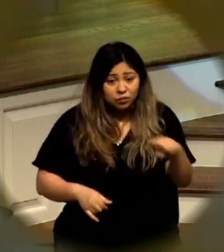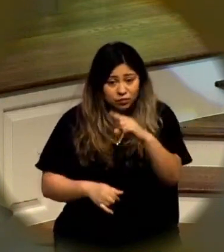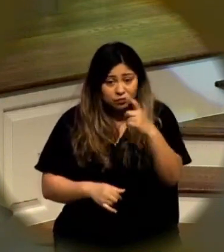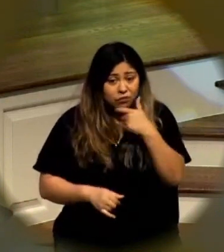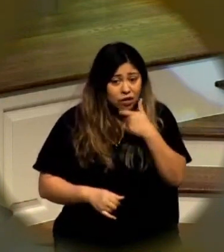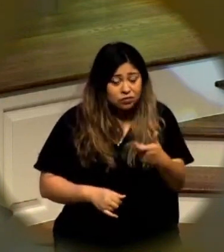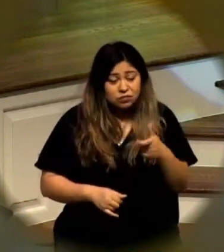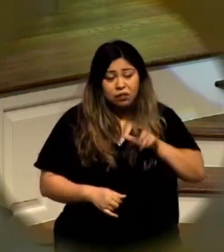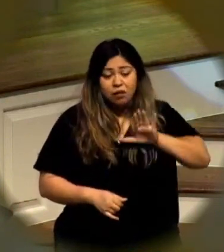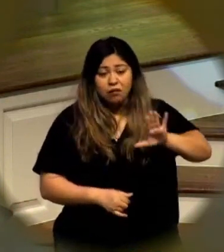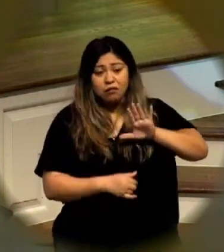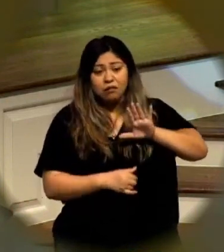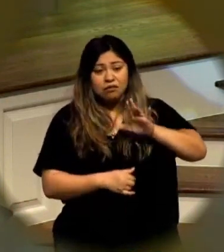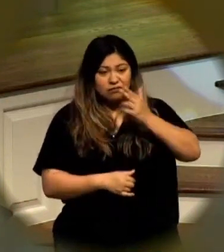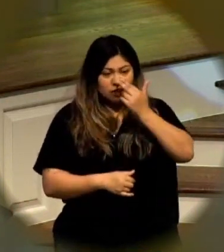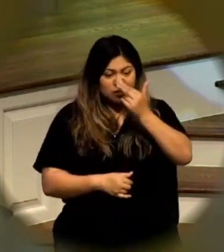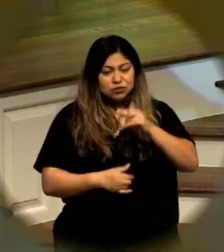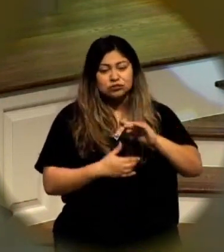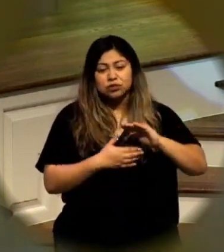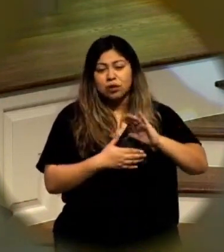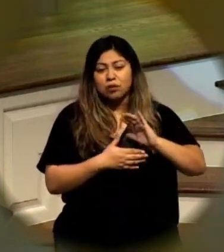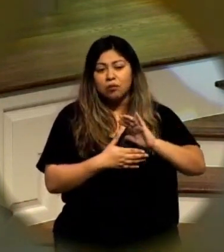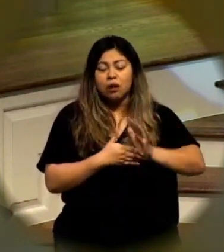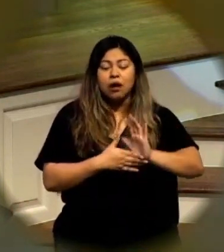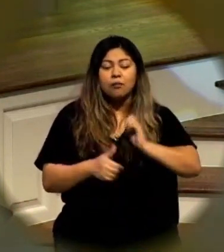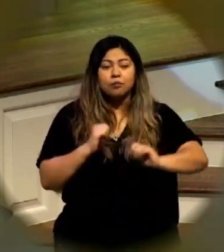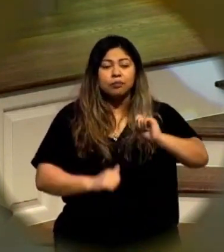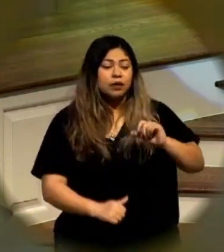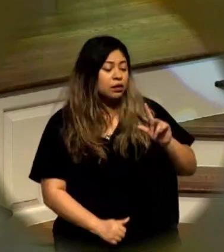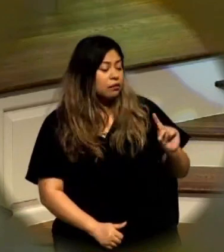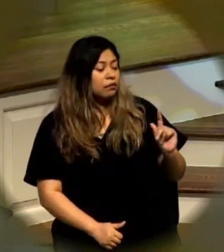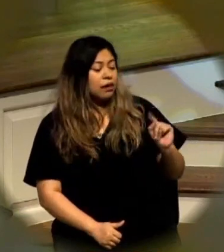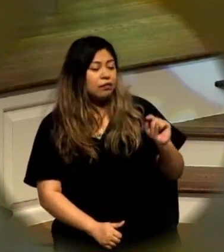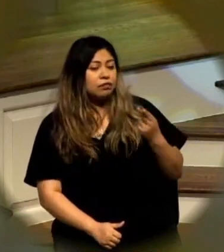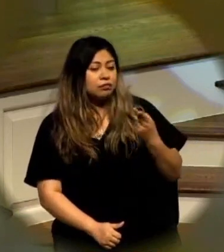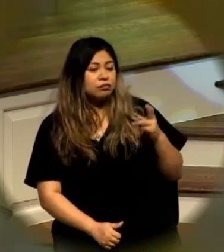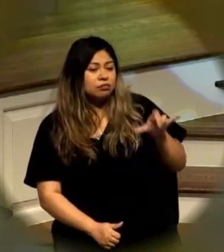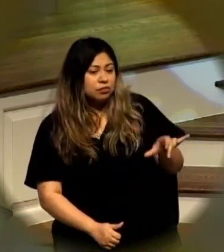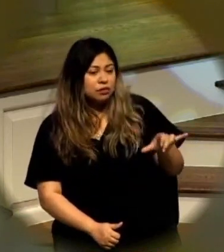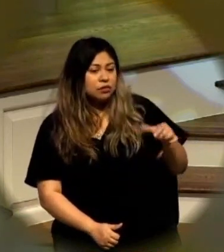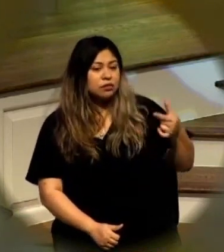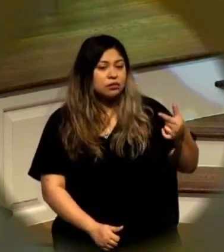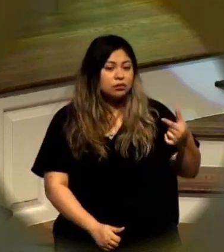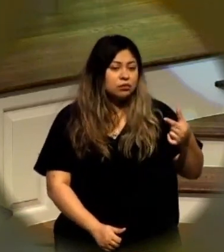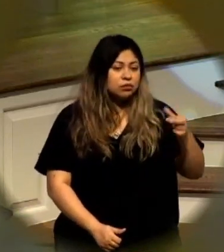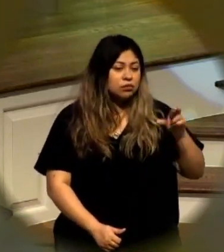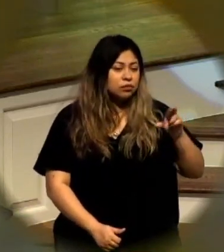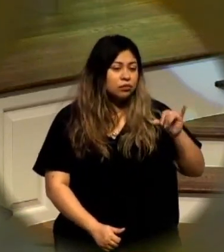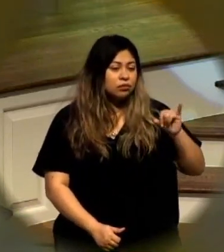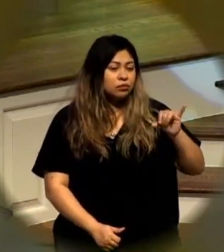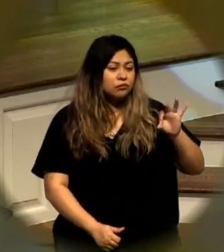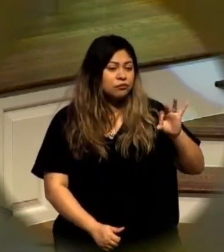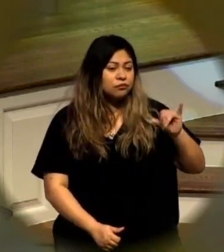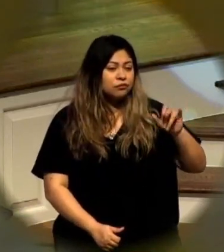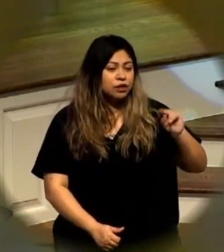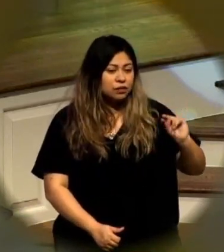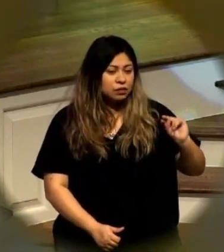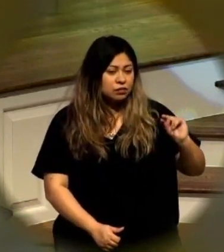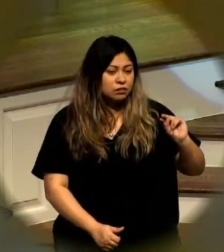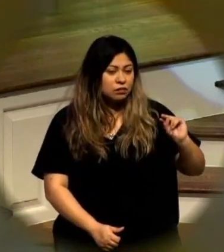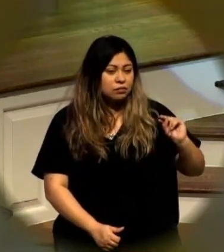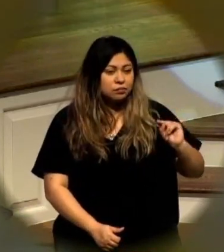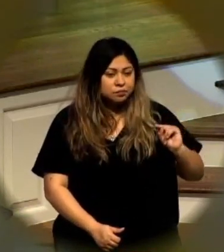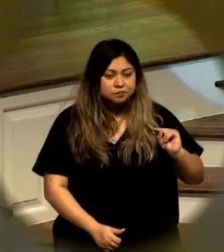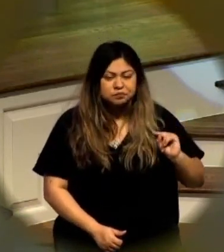And I also know that Jesus probably doesn't care about many of our awards. He probably wishes we cared more about one another than the